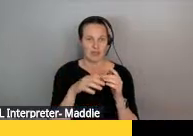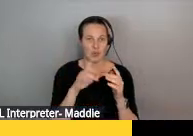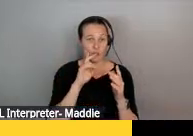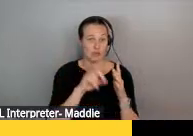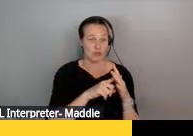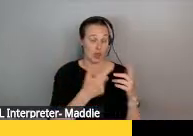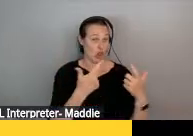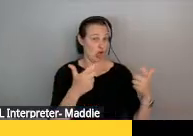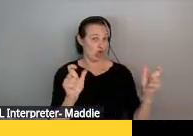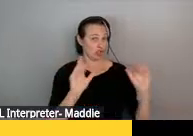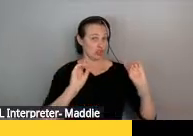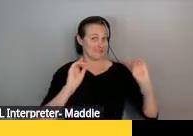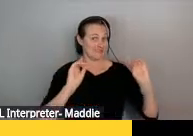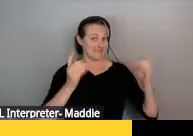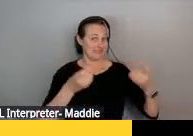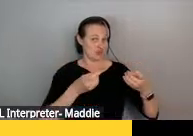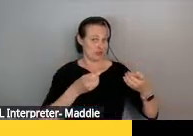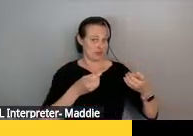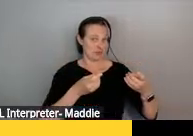larger